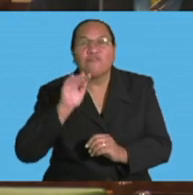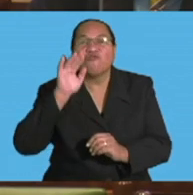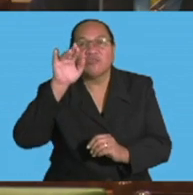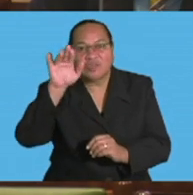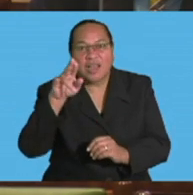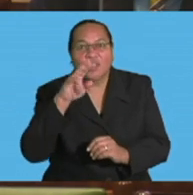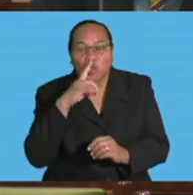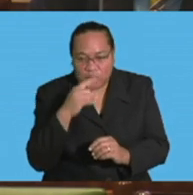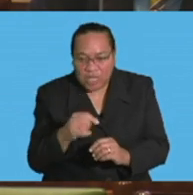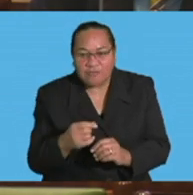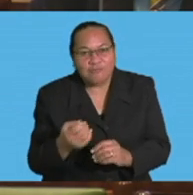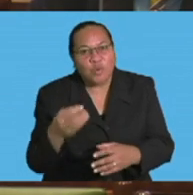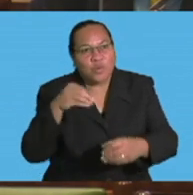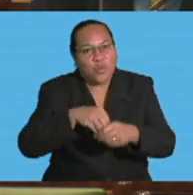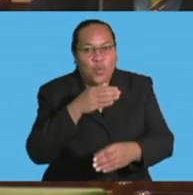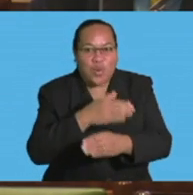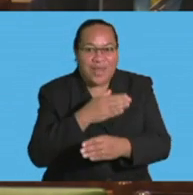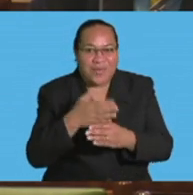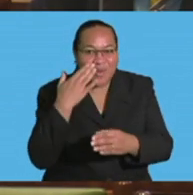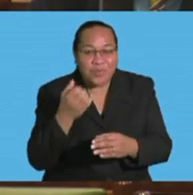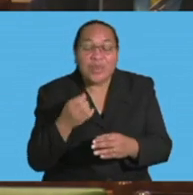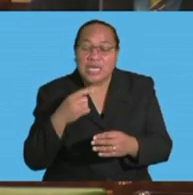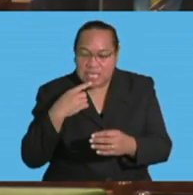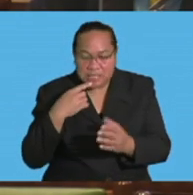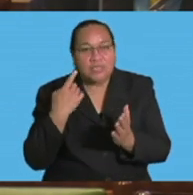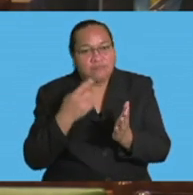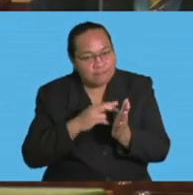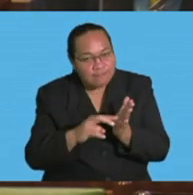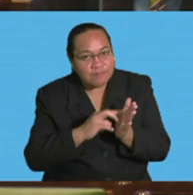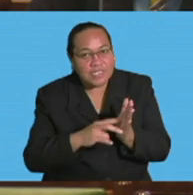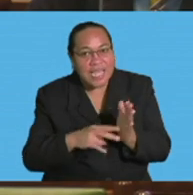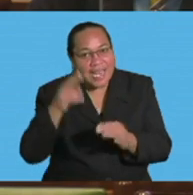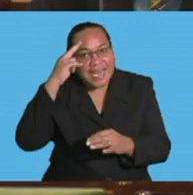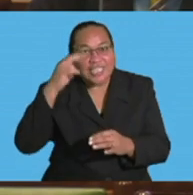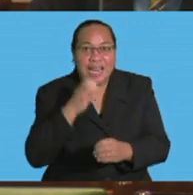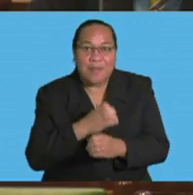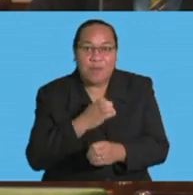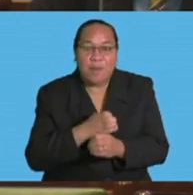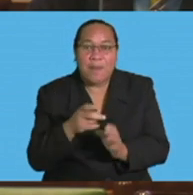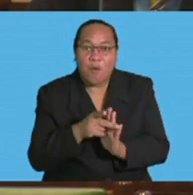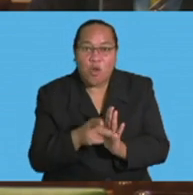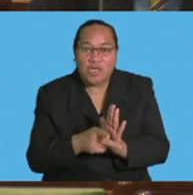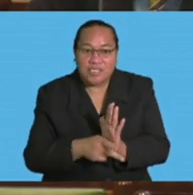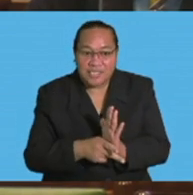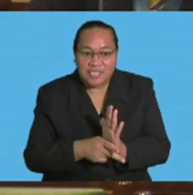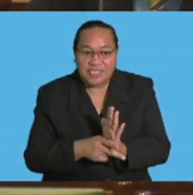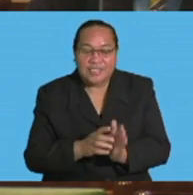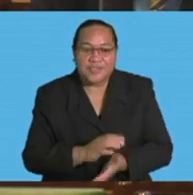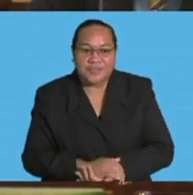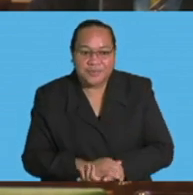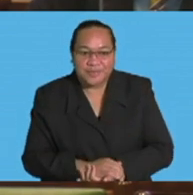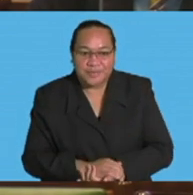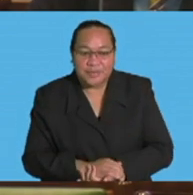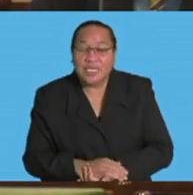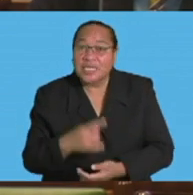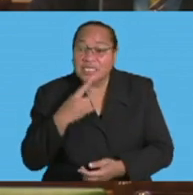Mr. Speaker, this is highlighted in the National Employment Policy, Policy Priority 1, which